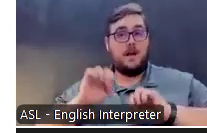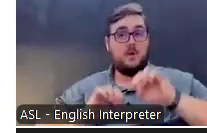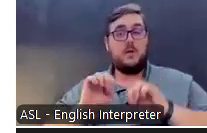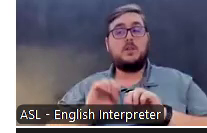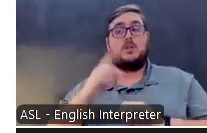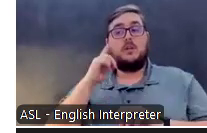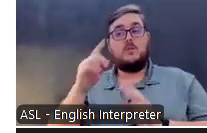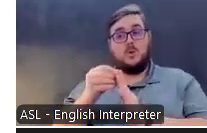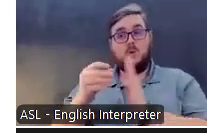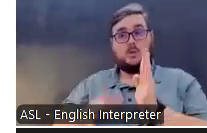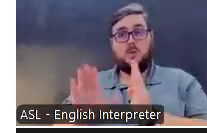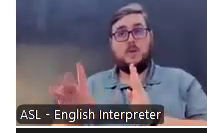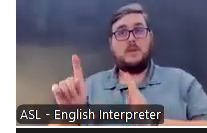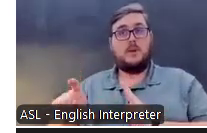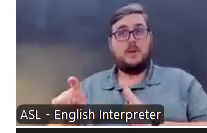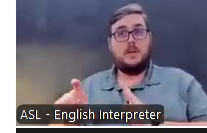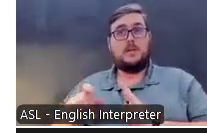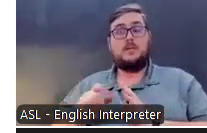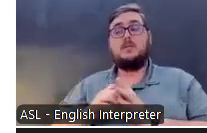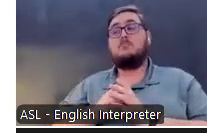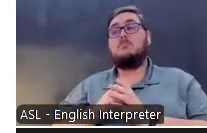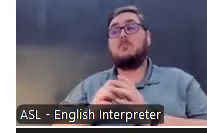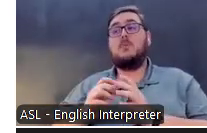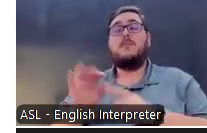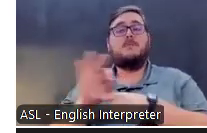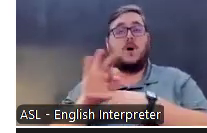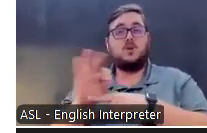for assistive technology. That can include a functional evaluation.